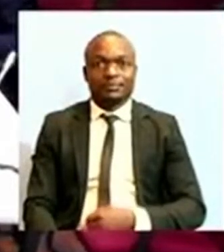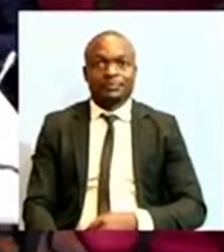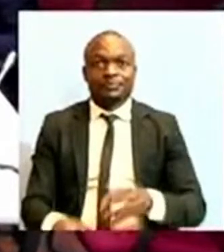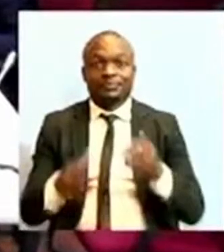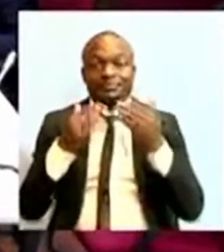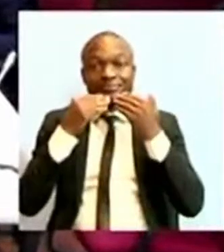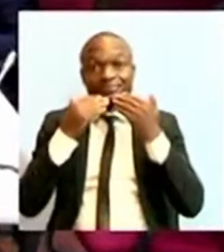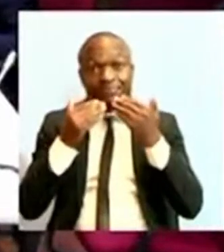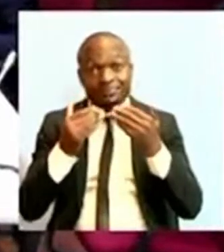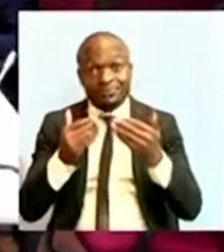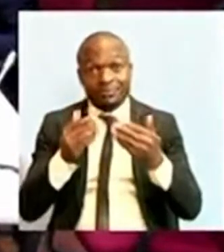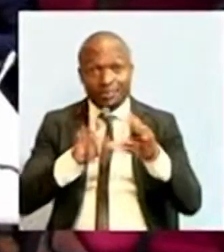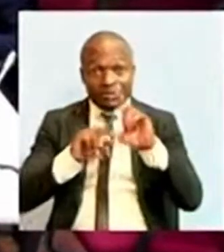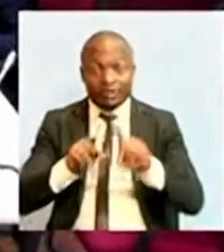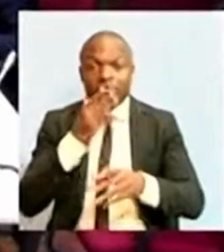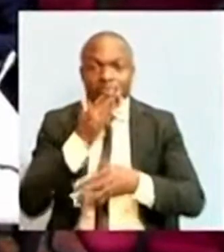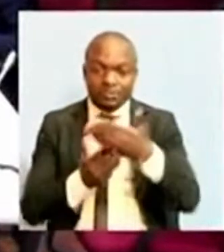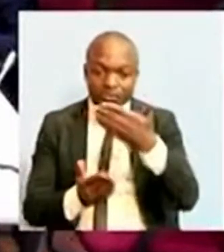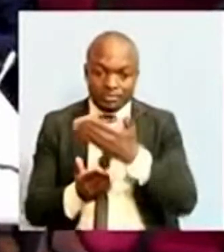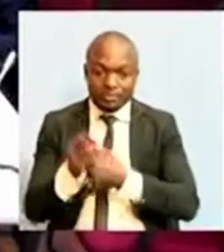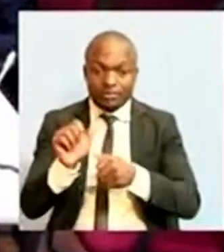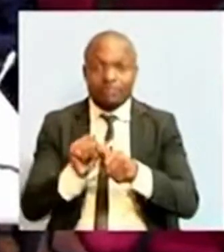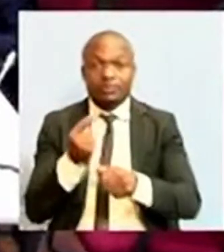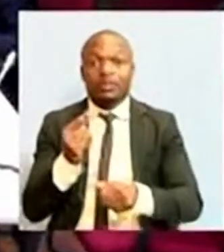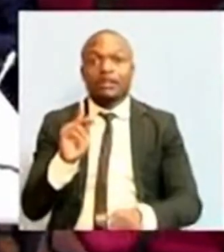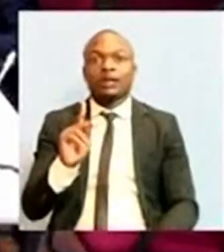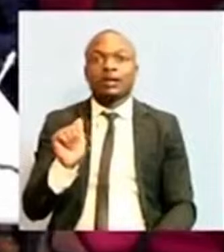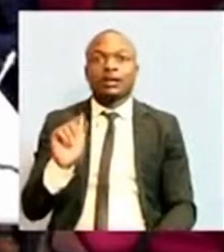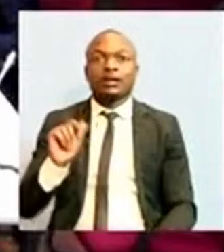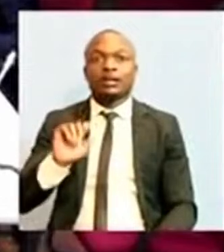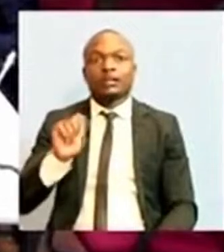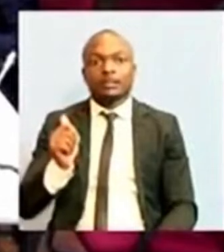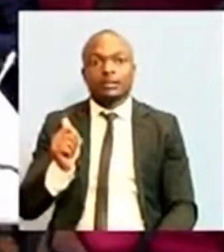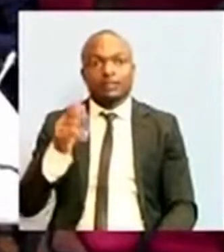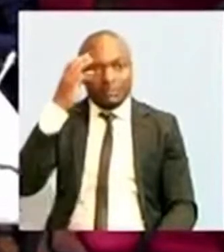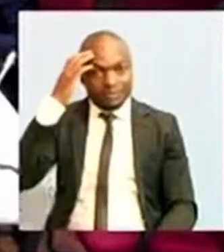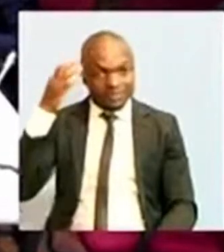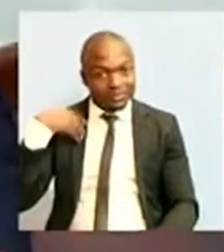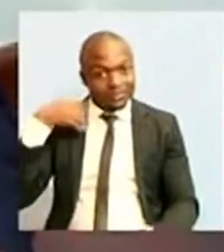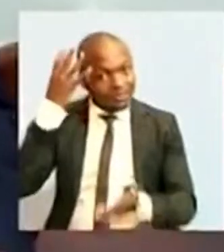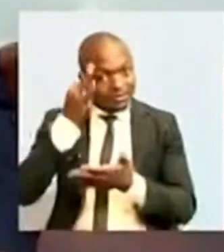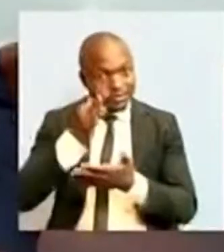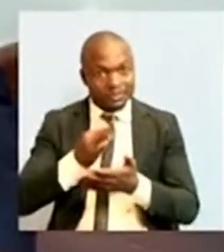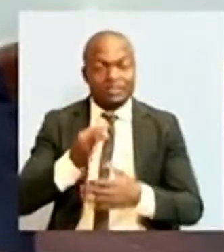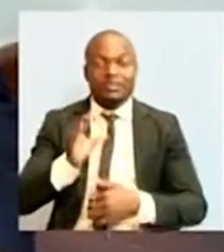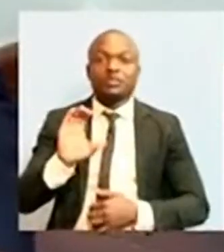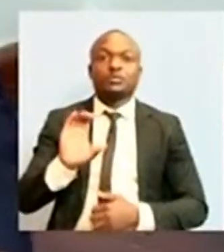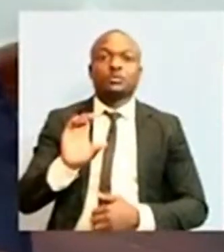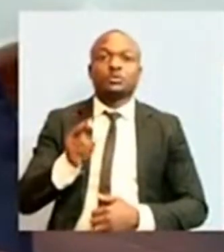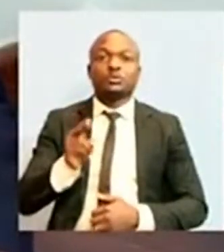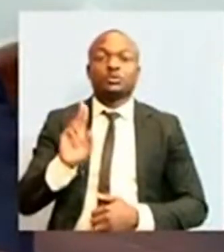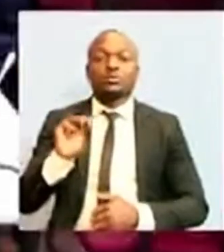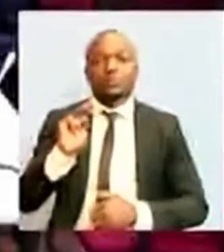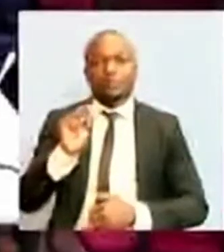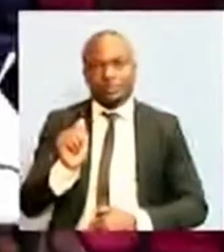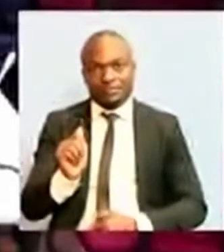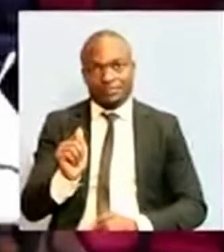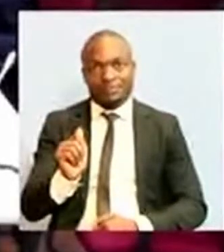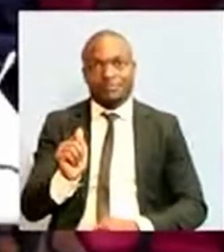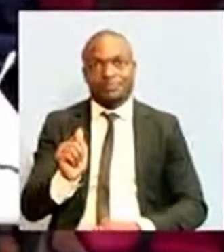Thank you, Chair, and good morning, everyone. My name is Asteni Kalala from the Office of the Clerk. Moses Chuva, Clerk's Office. Morning.